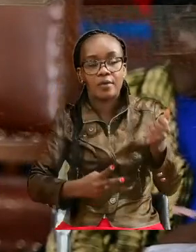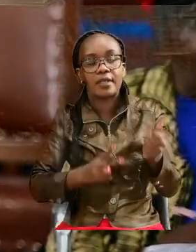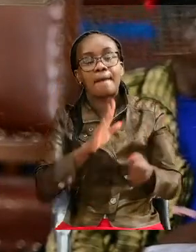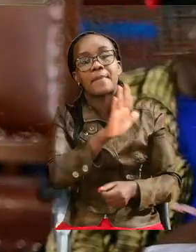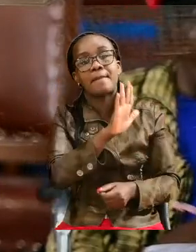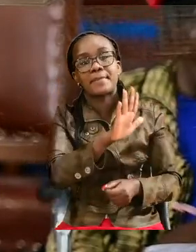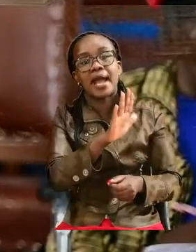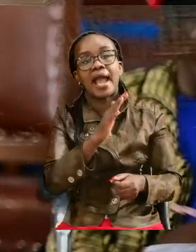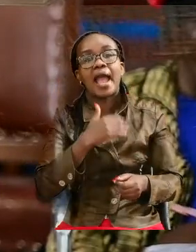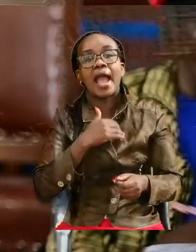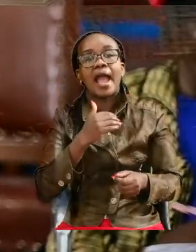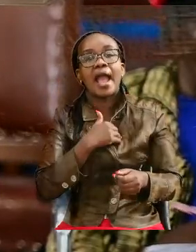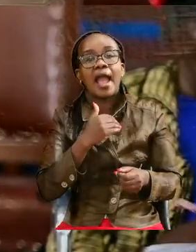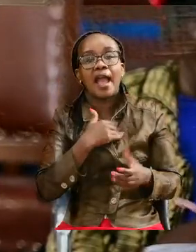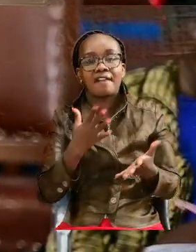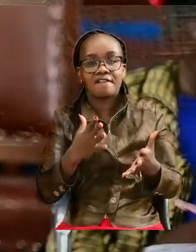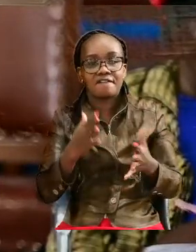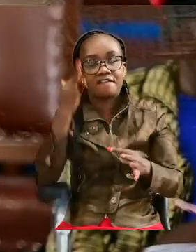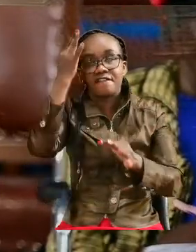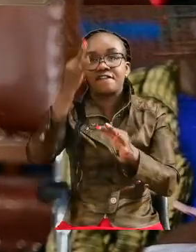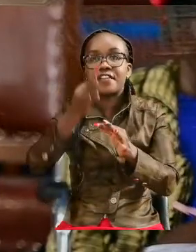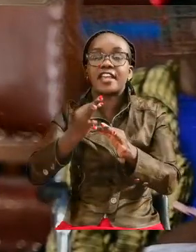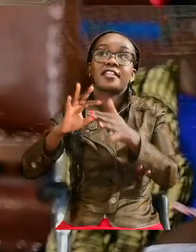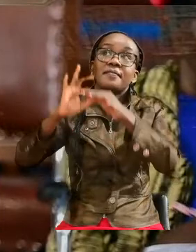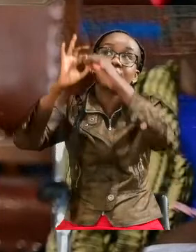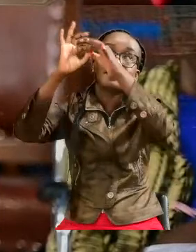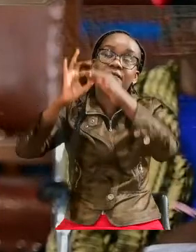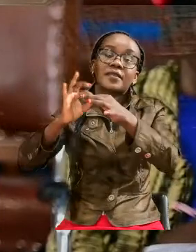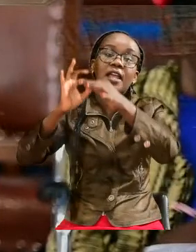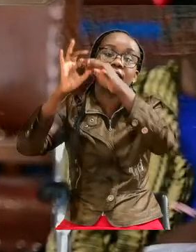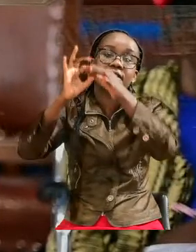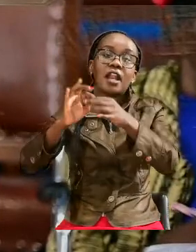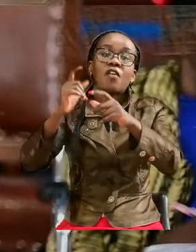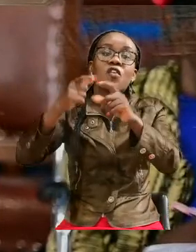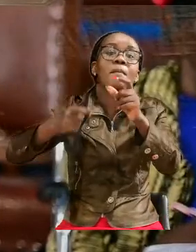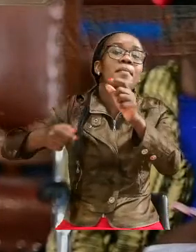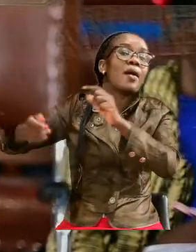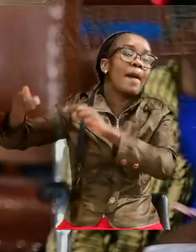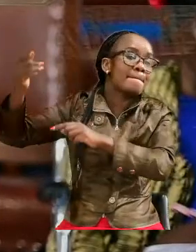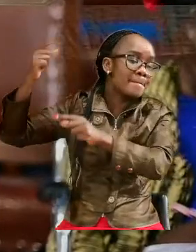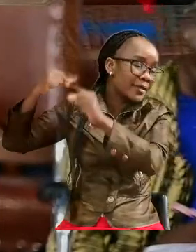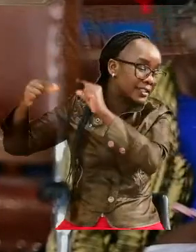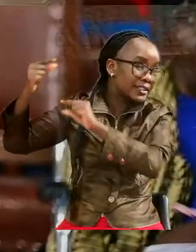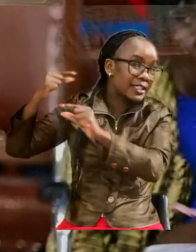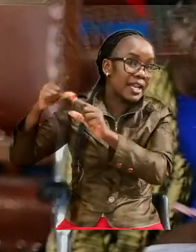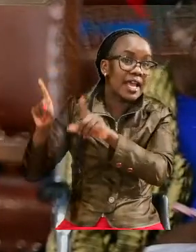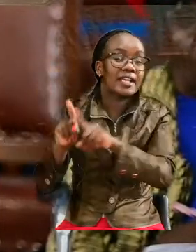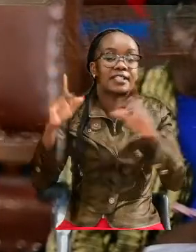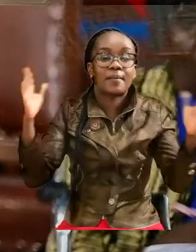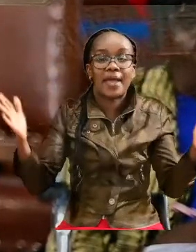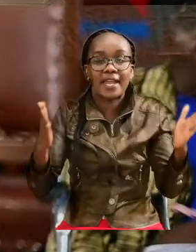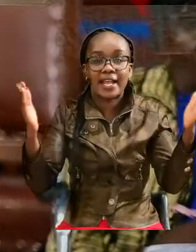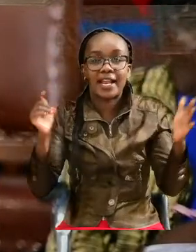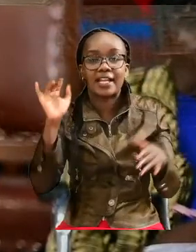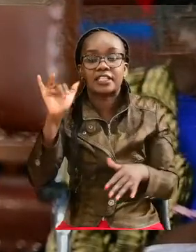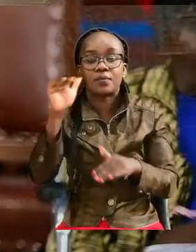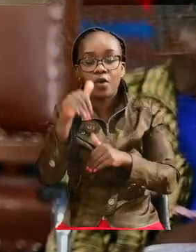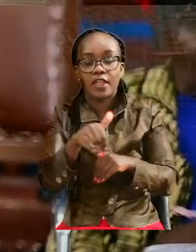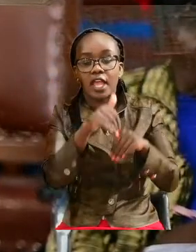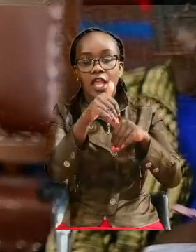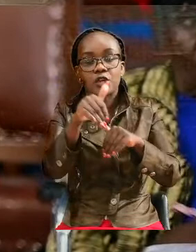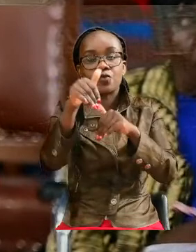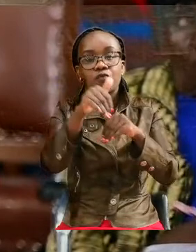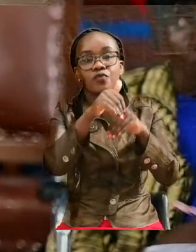have a very heritage of faith from their ancestors. He encourages Timothy to follow in